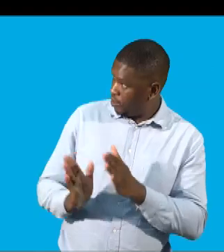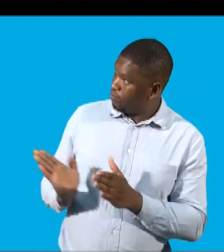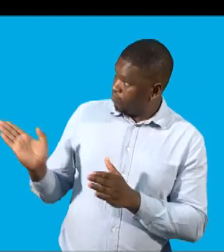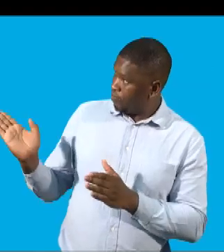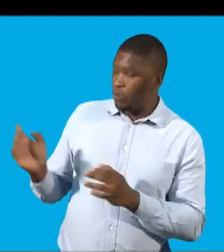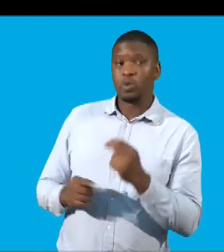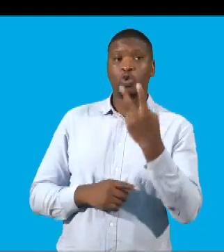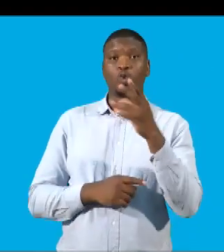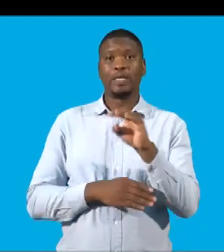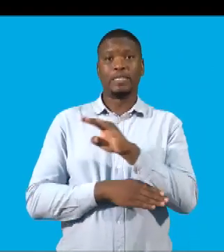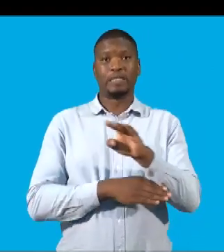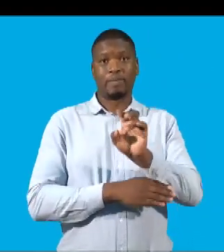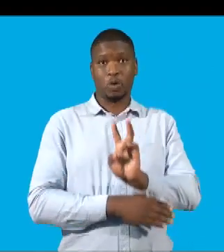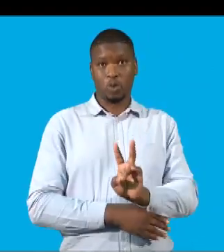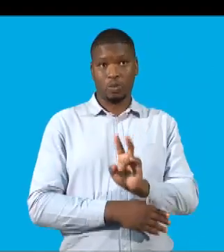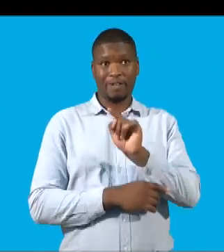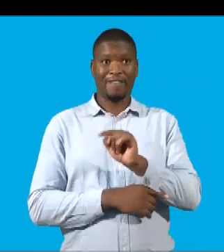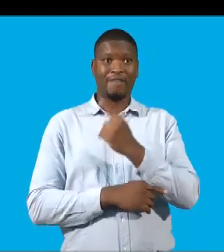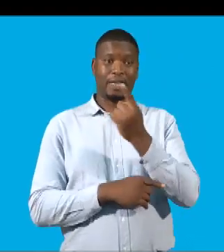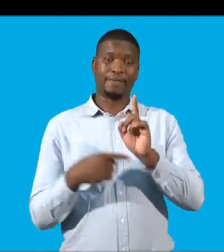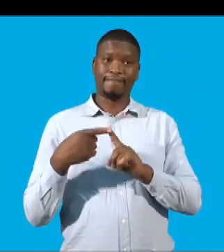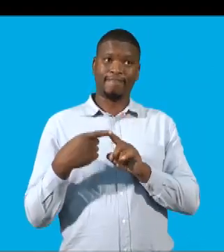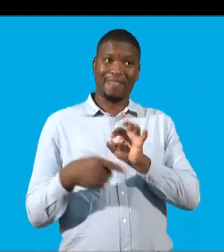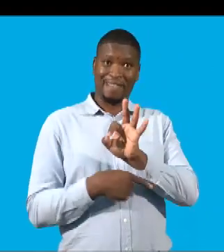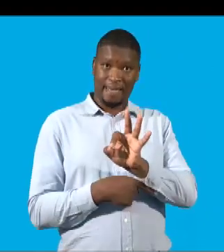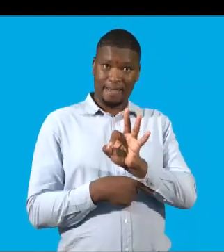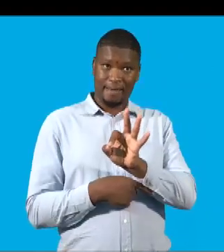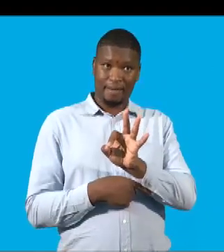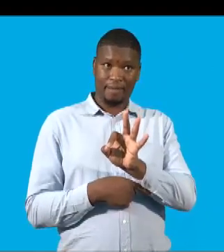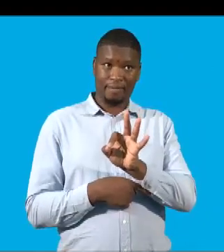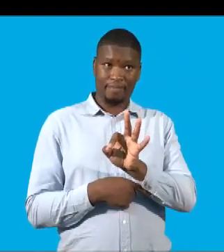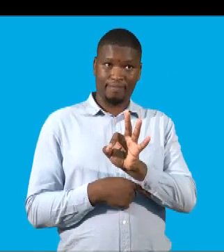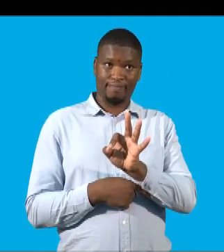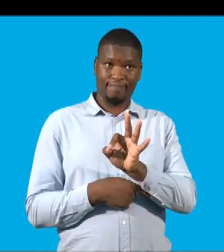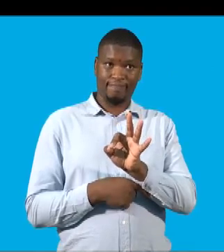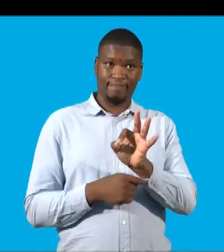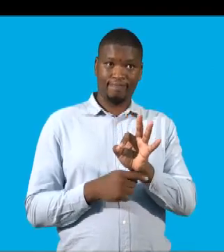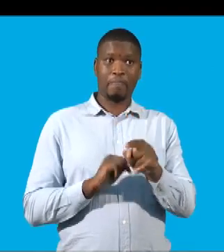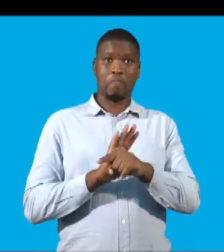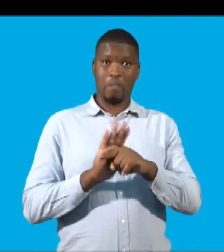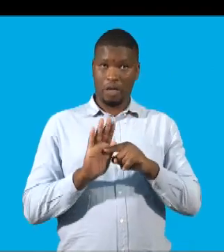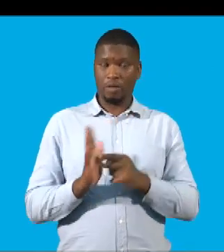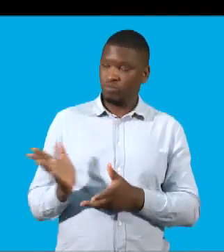will be 20 divided by 2. The first term there is a 3,